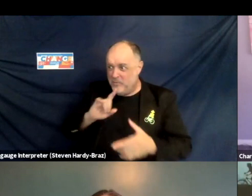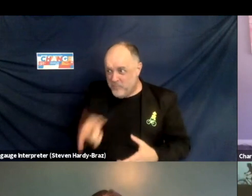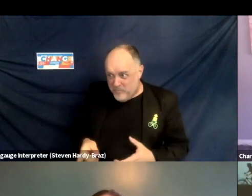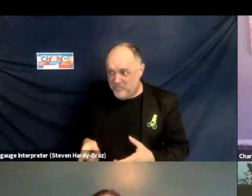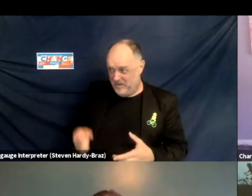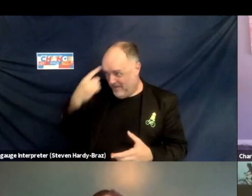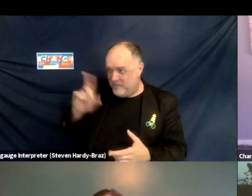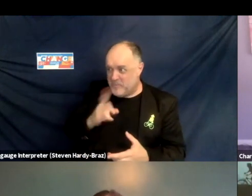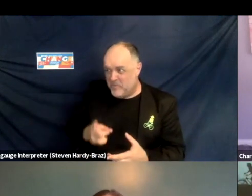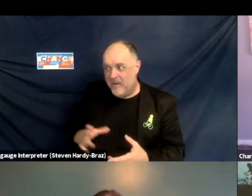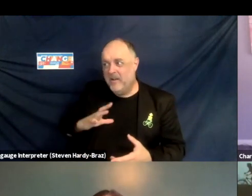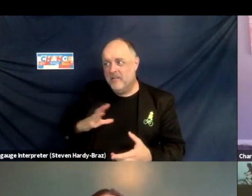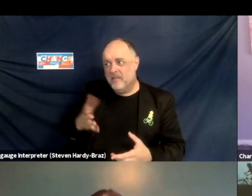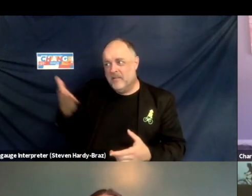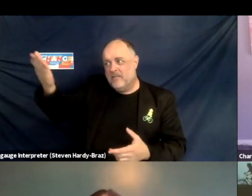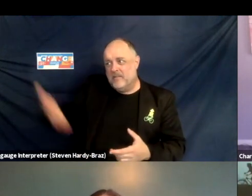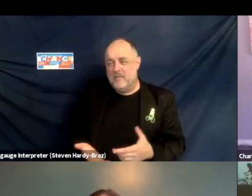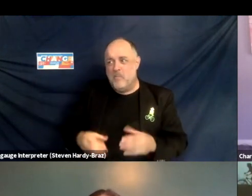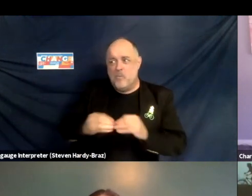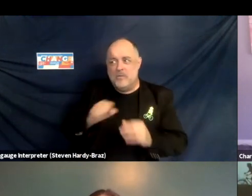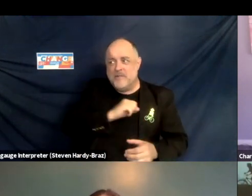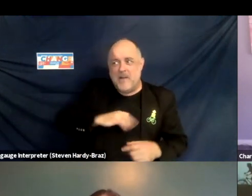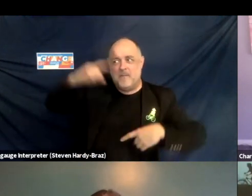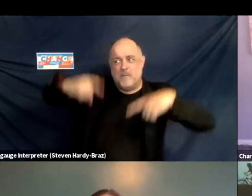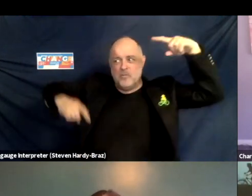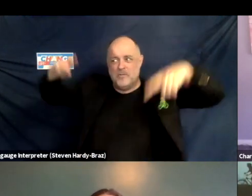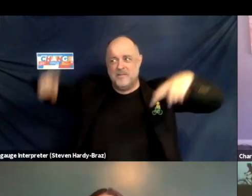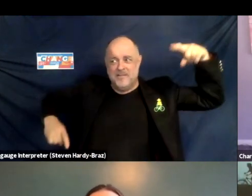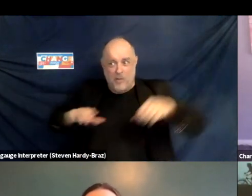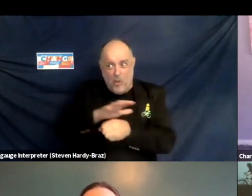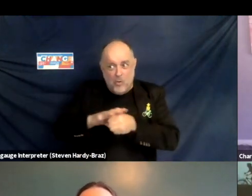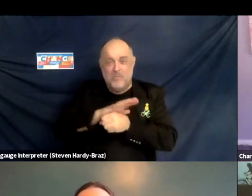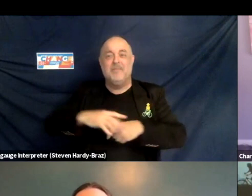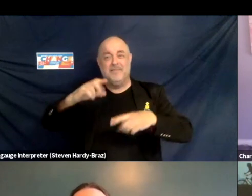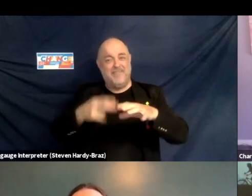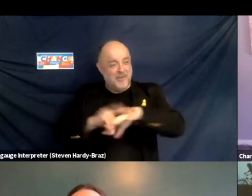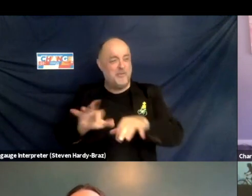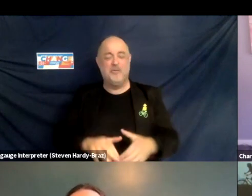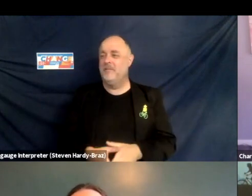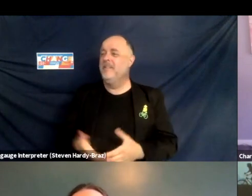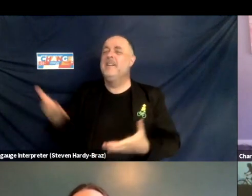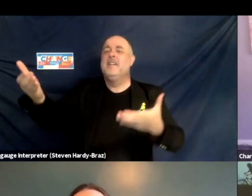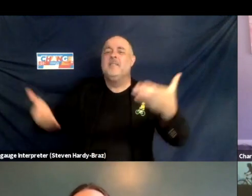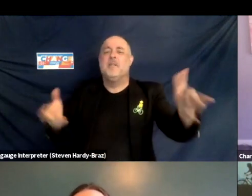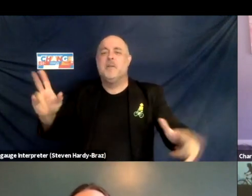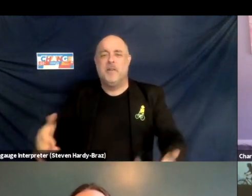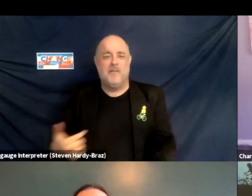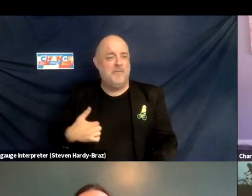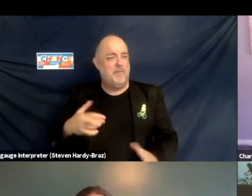staff, not only locally, but also nationally. Also invite people to have these